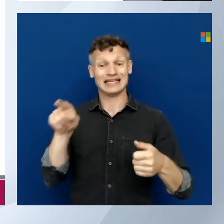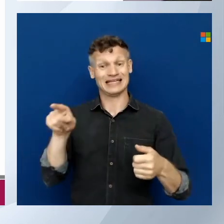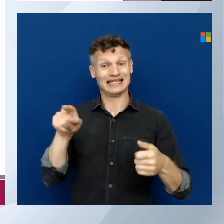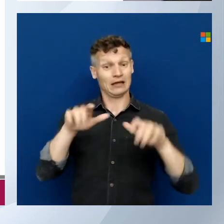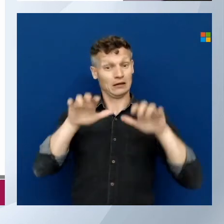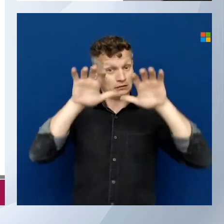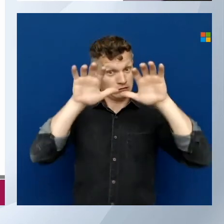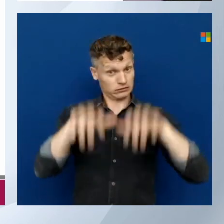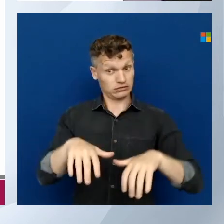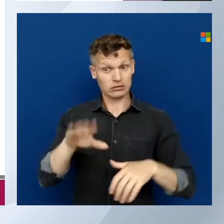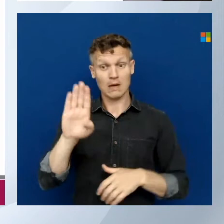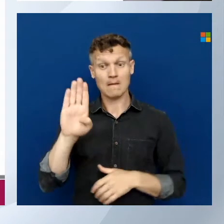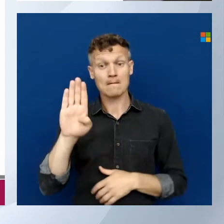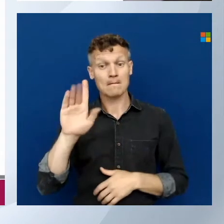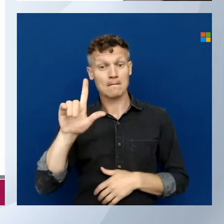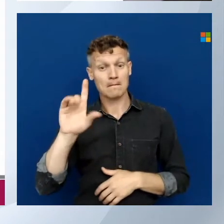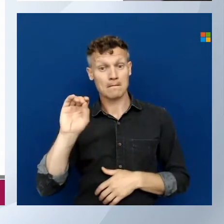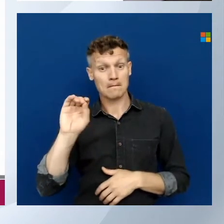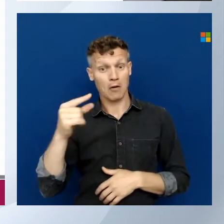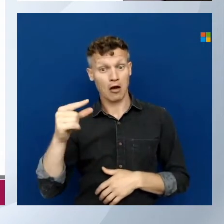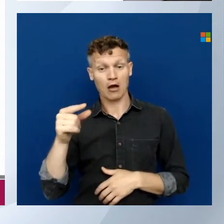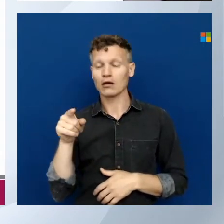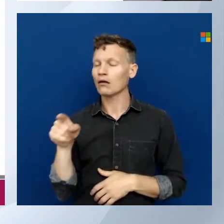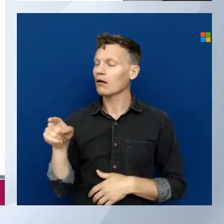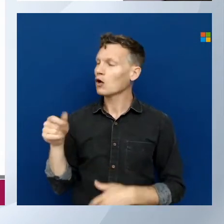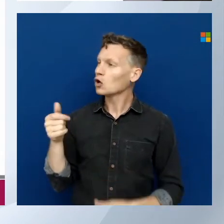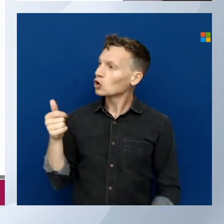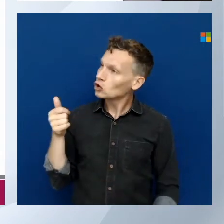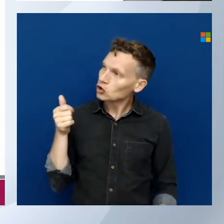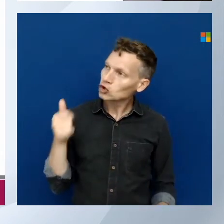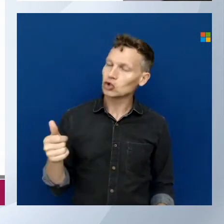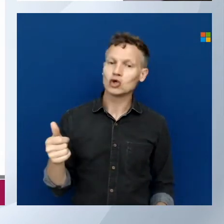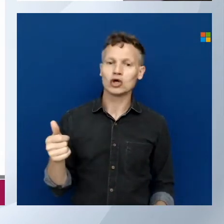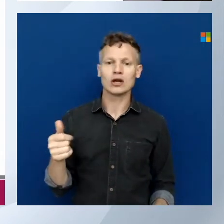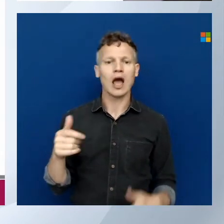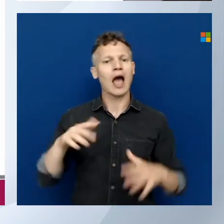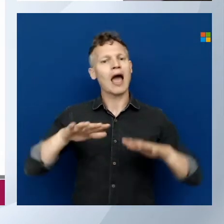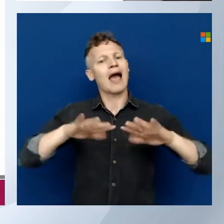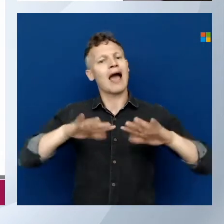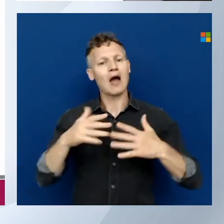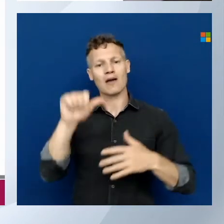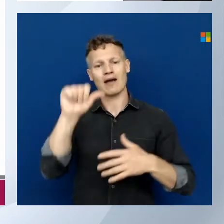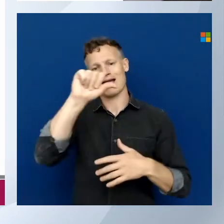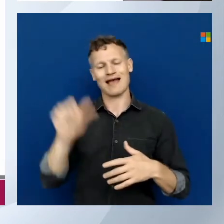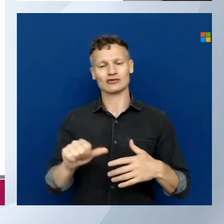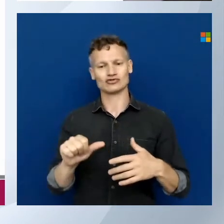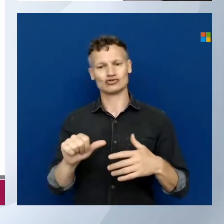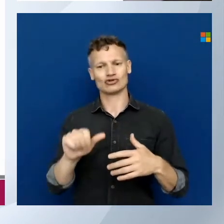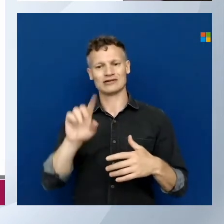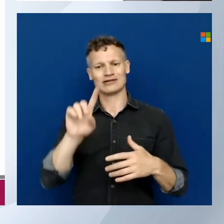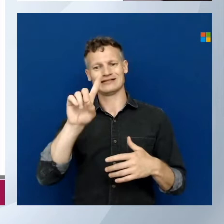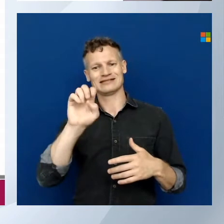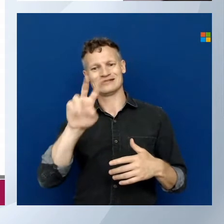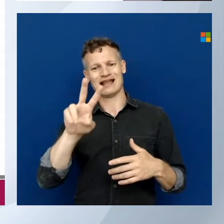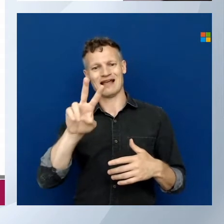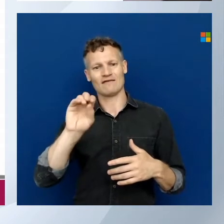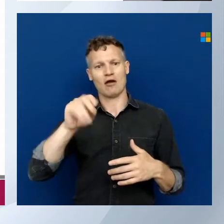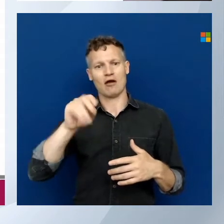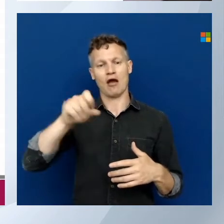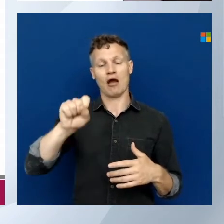how to use Azure DevOps for your infrastructure as code. So that was a